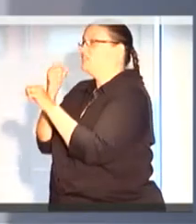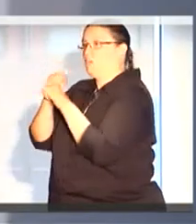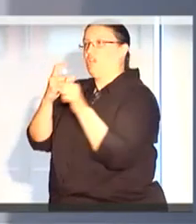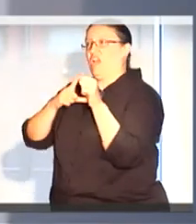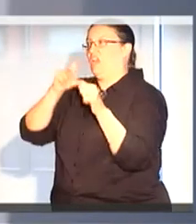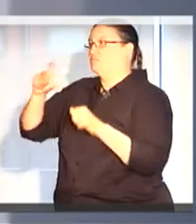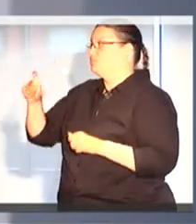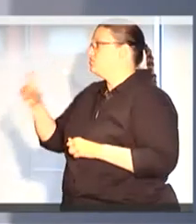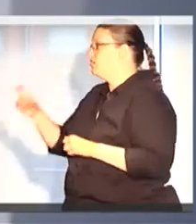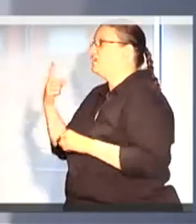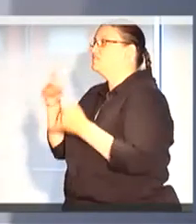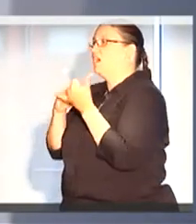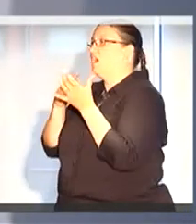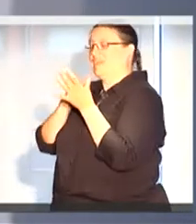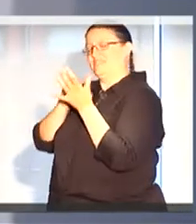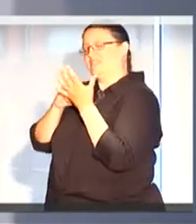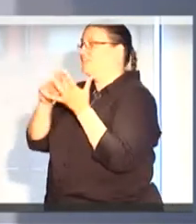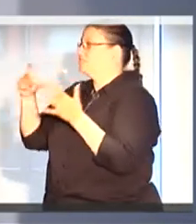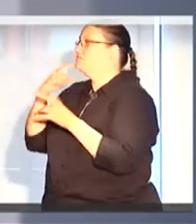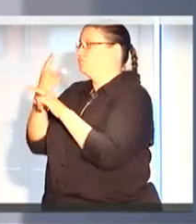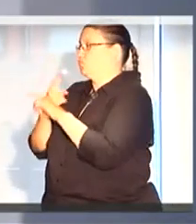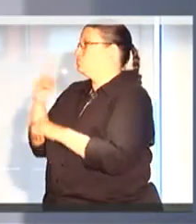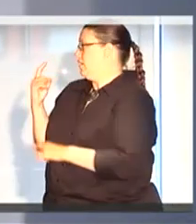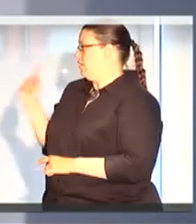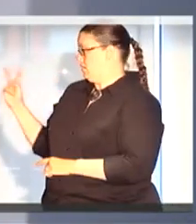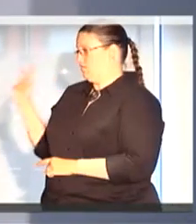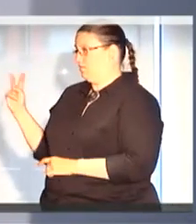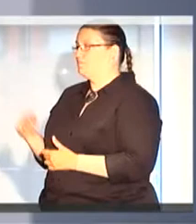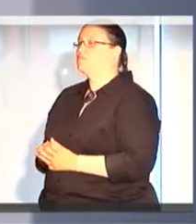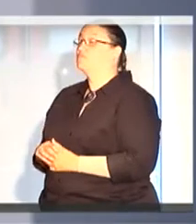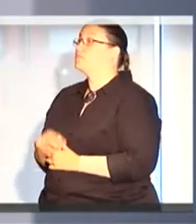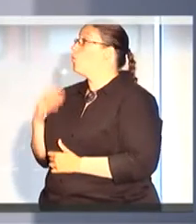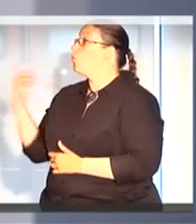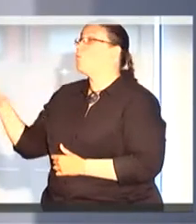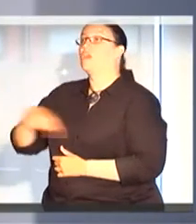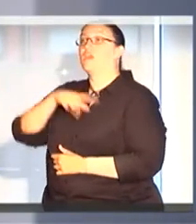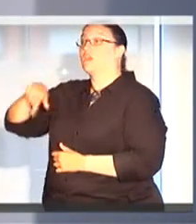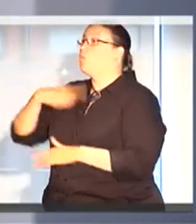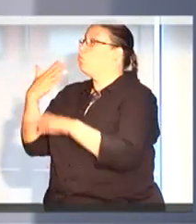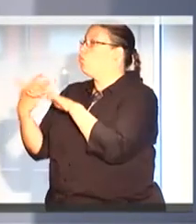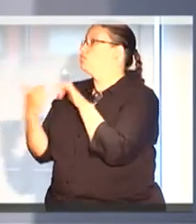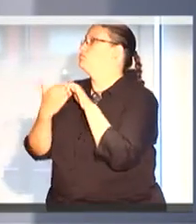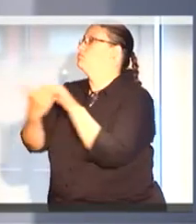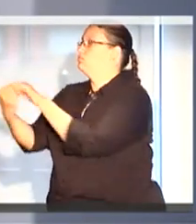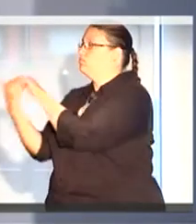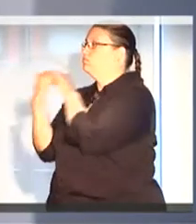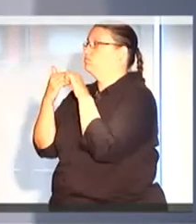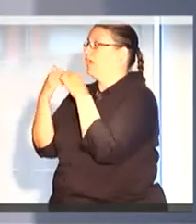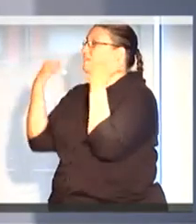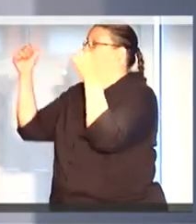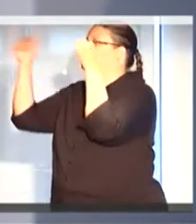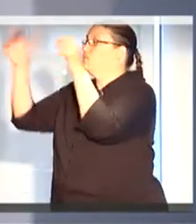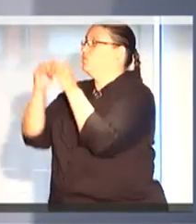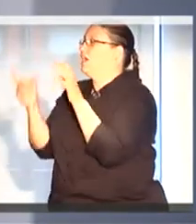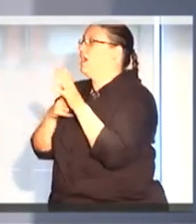ACCC and ASIC today. We work in partnership, and we do that very effectively with the ACCC, less so